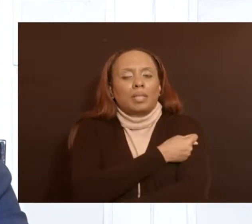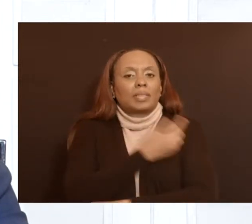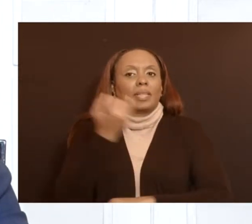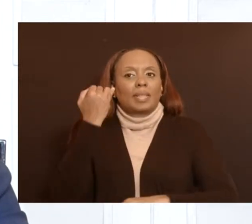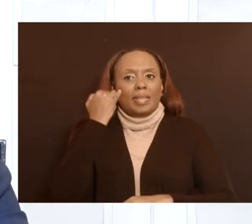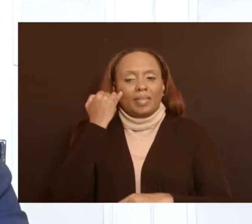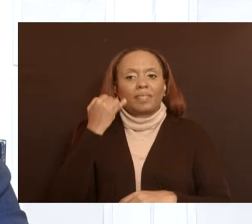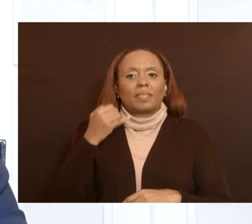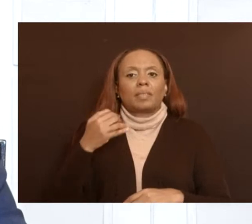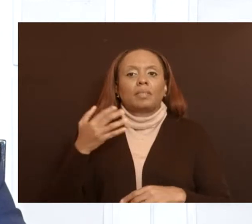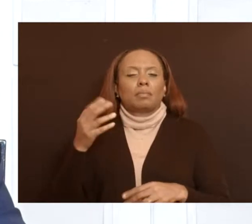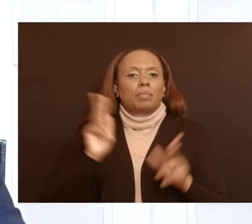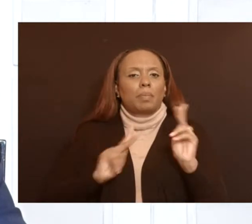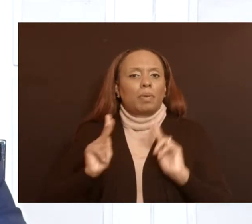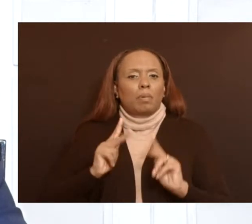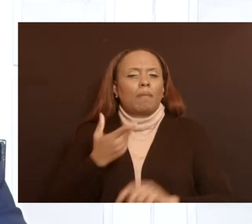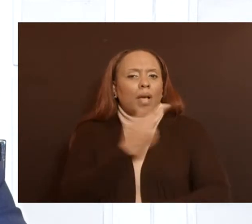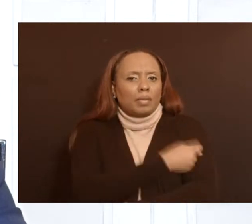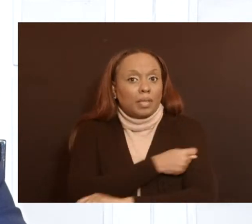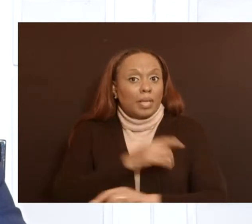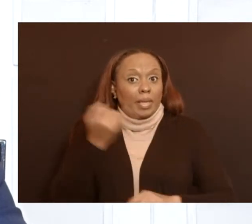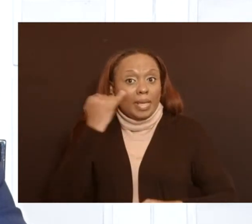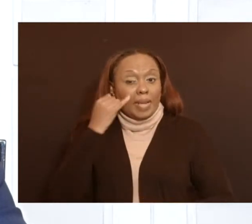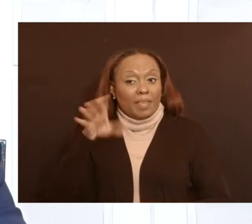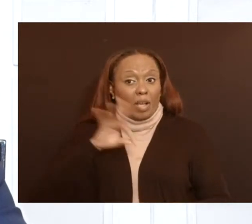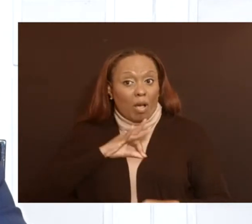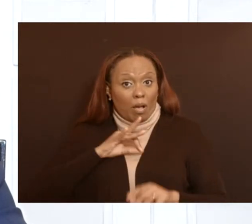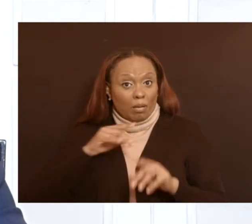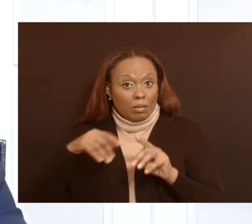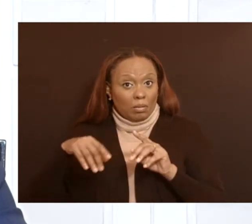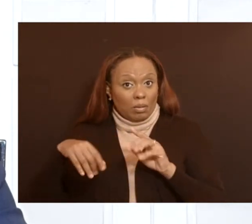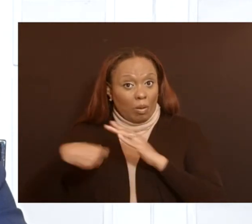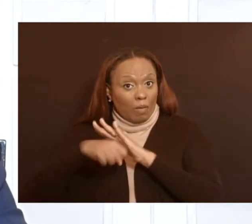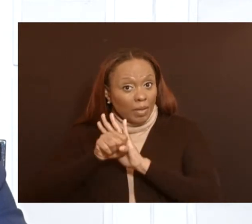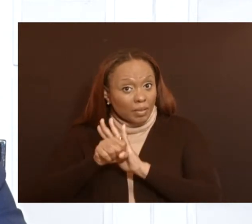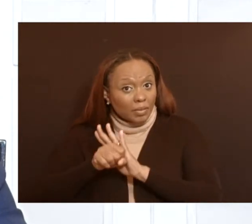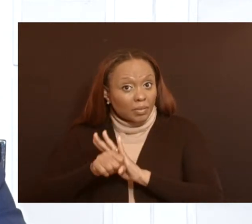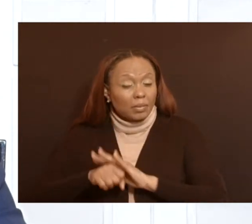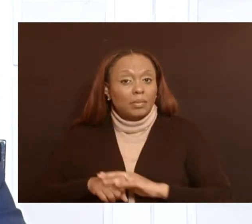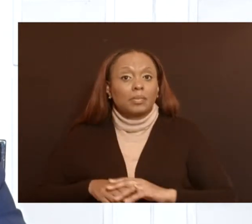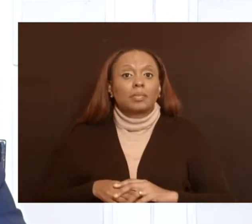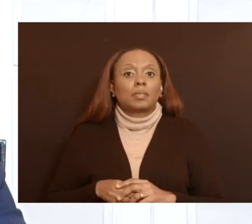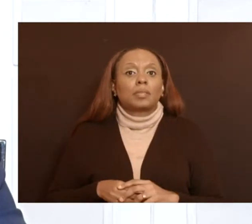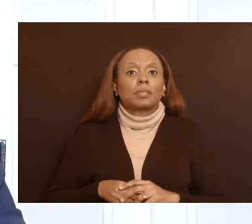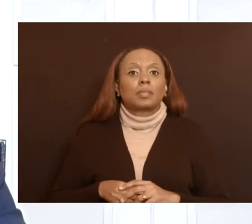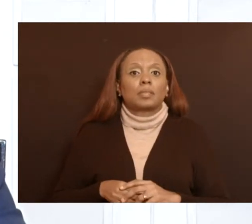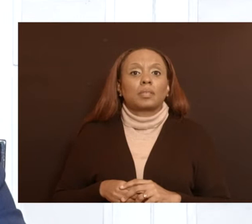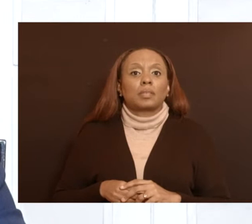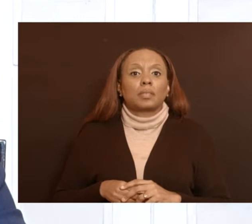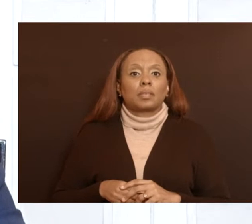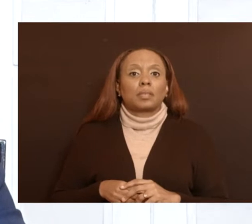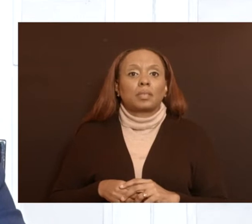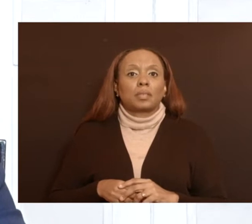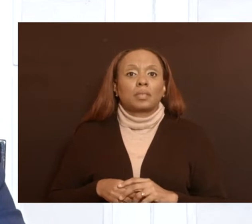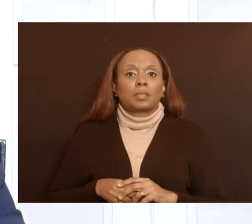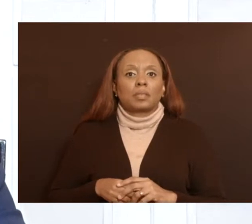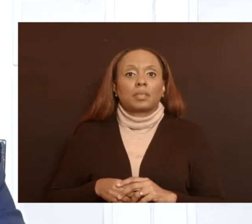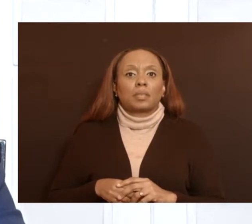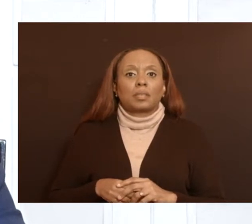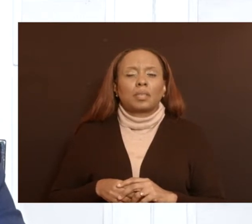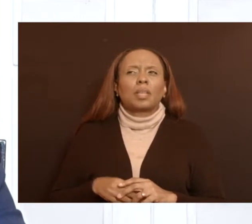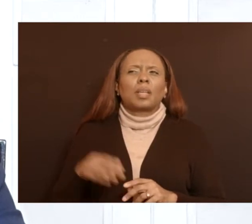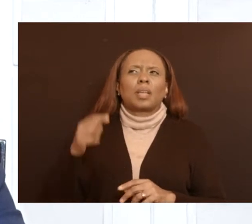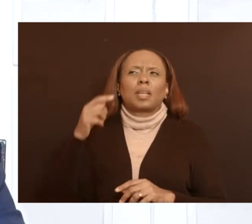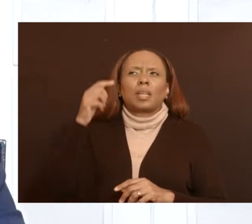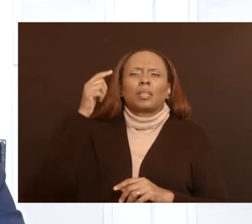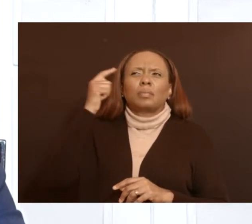question? Okay, great, perfect. So, right. So from my memory again, I only can recall 2